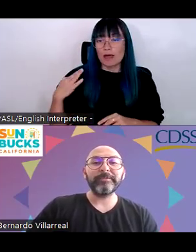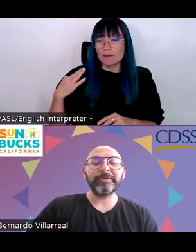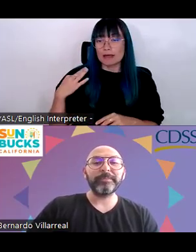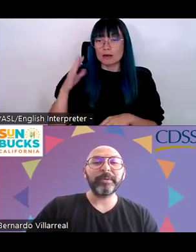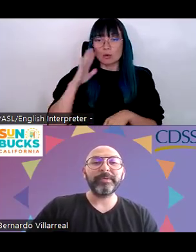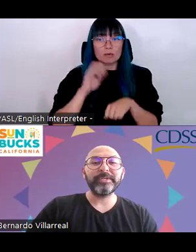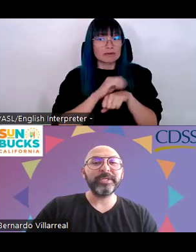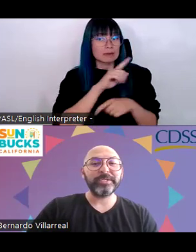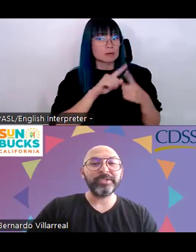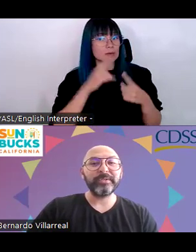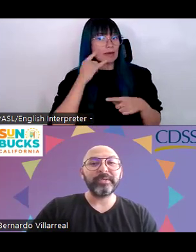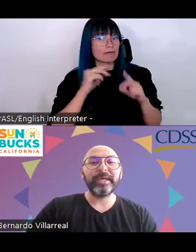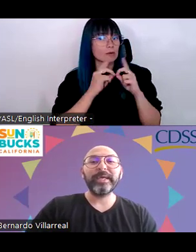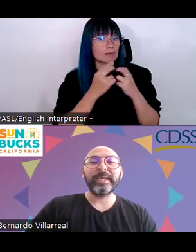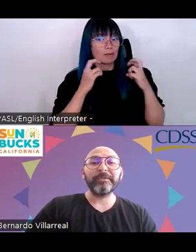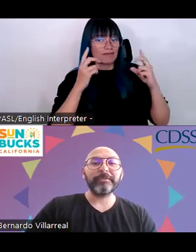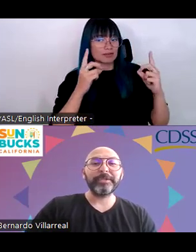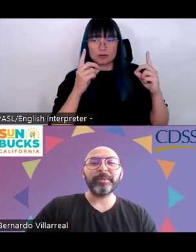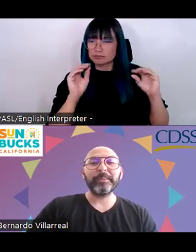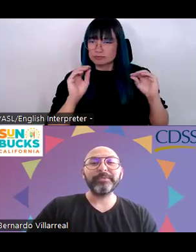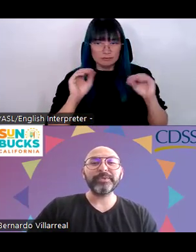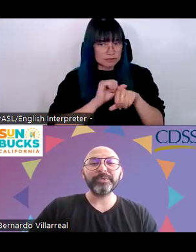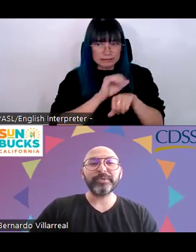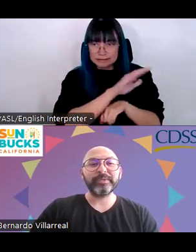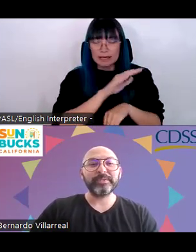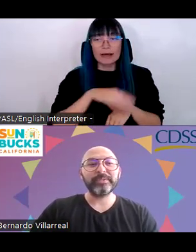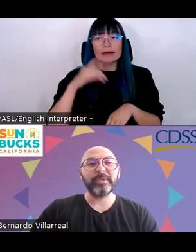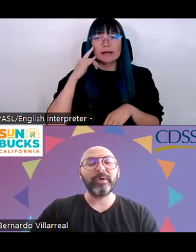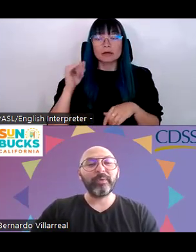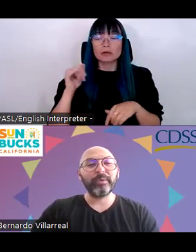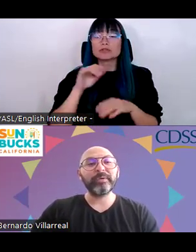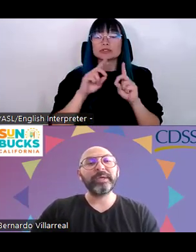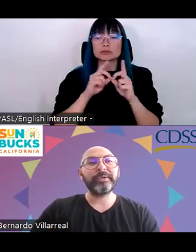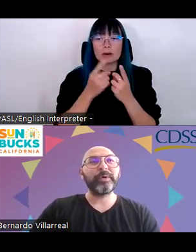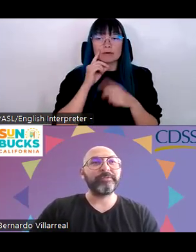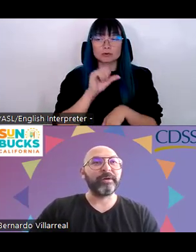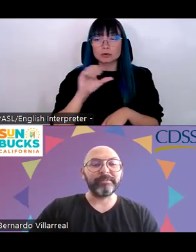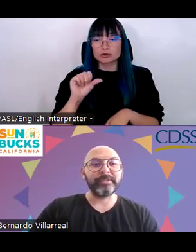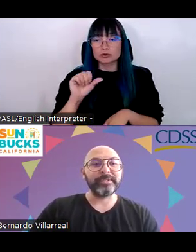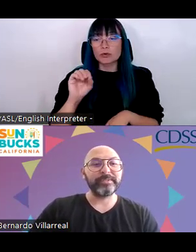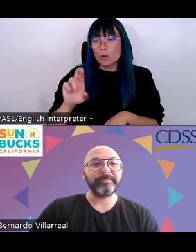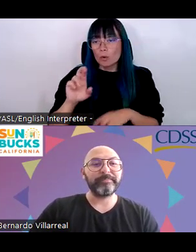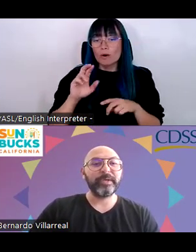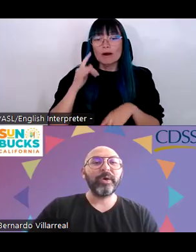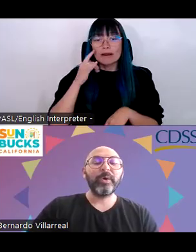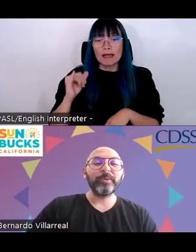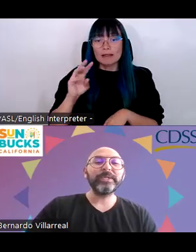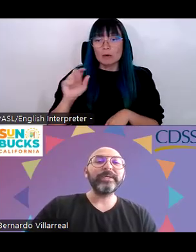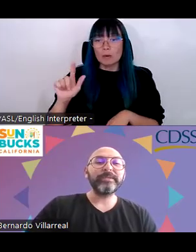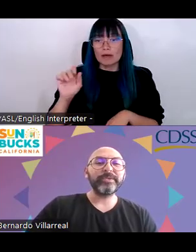sent to the California Department of Education, California Department of Social Services, or county welfare